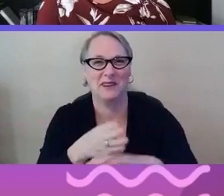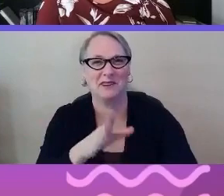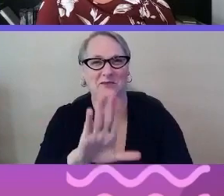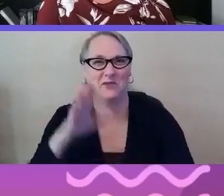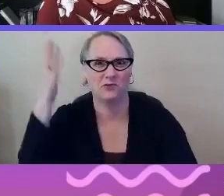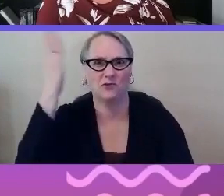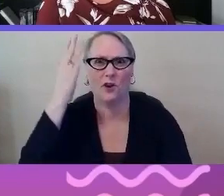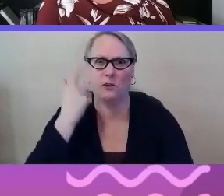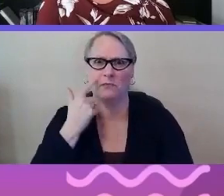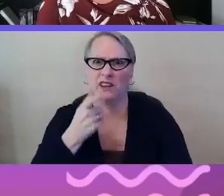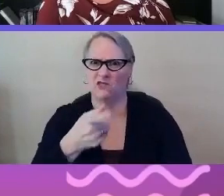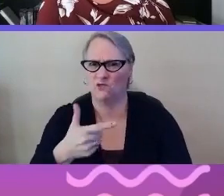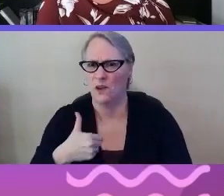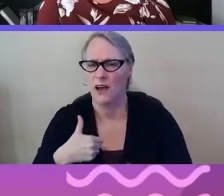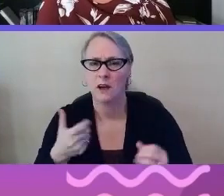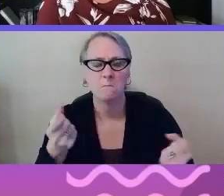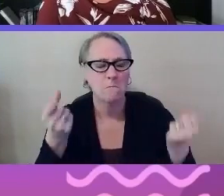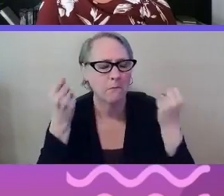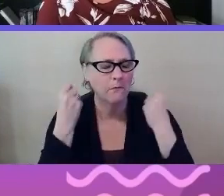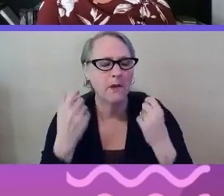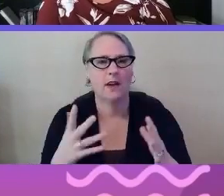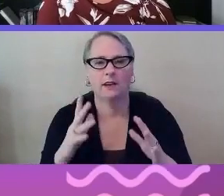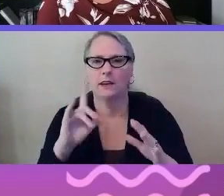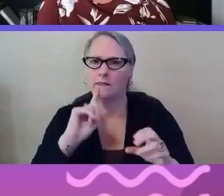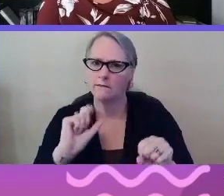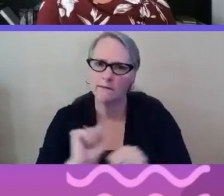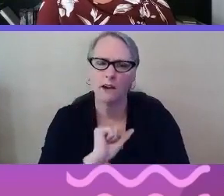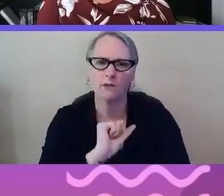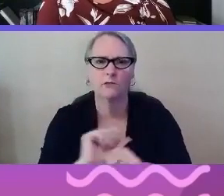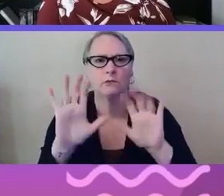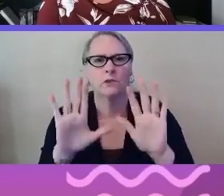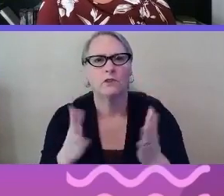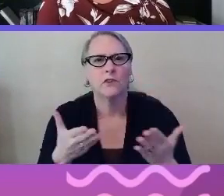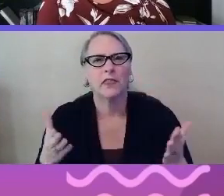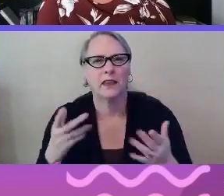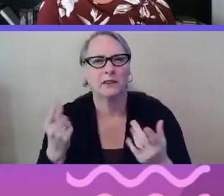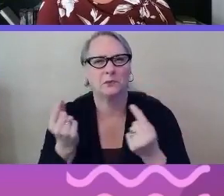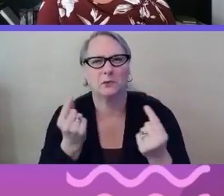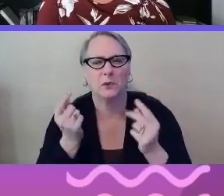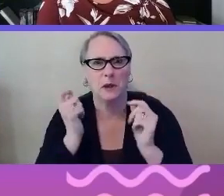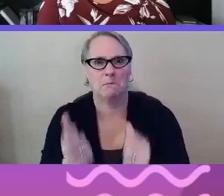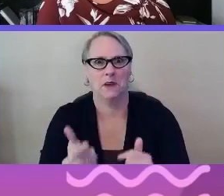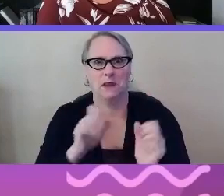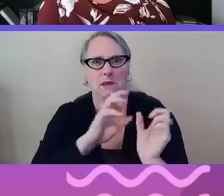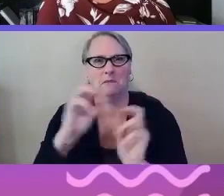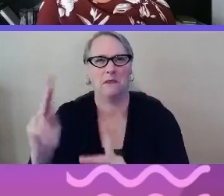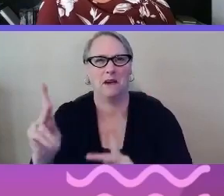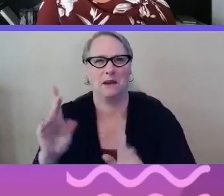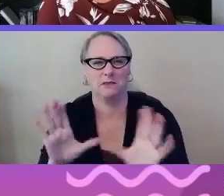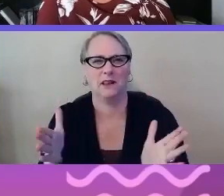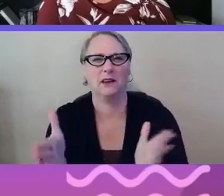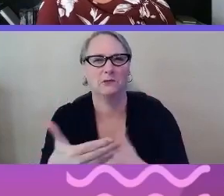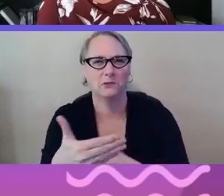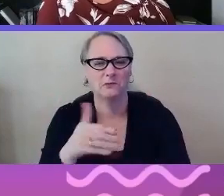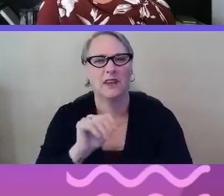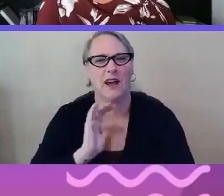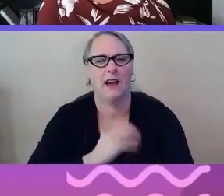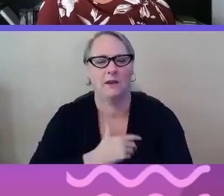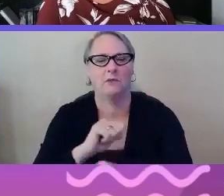had so many really concrete things that we can do immediately when we go back to classrooms and our work with